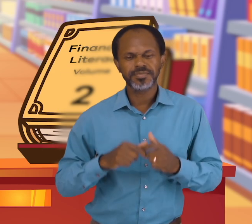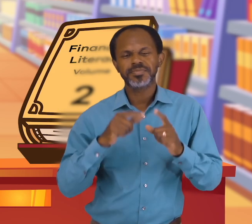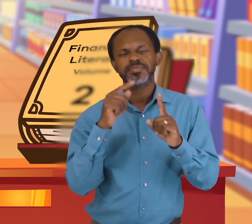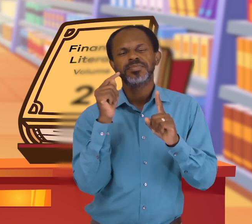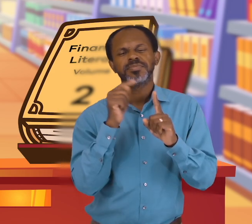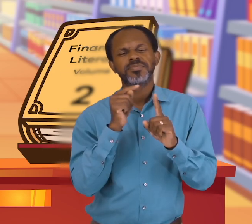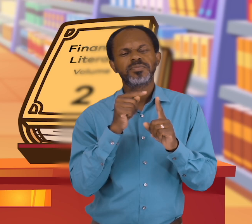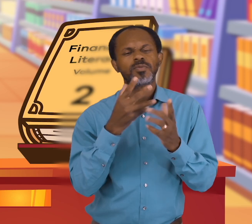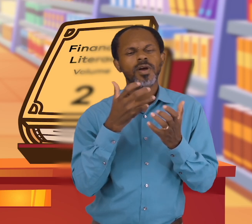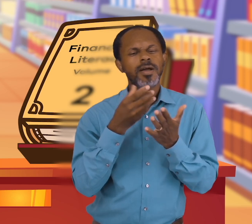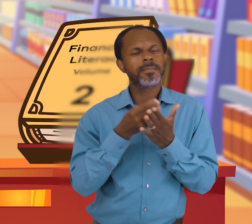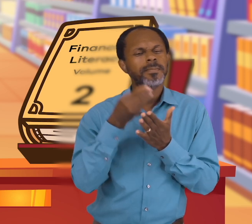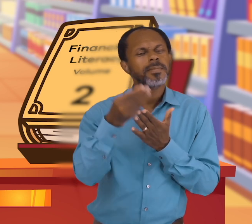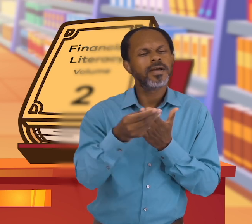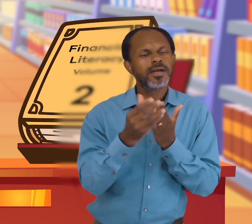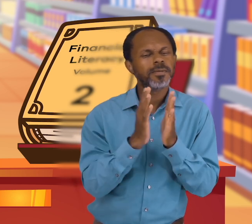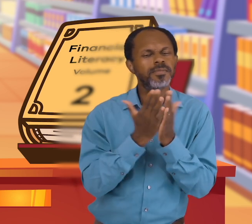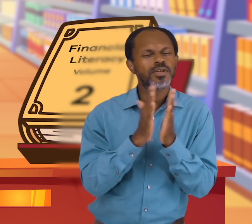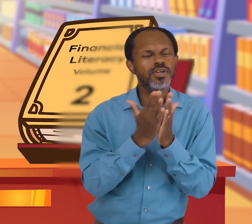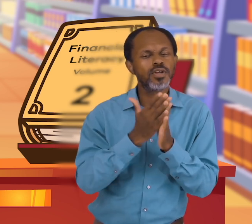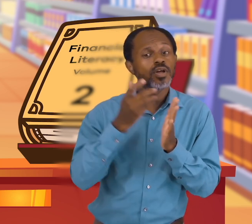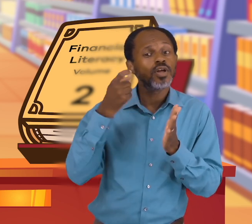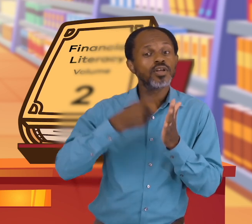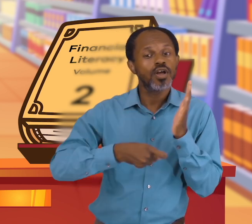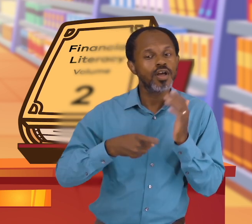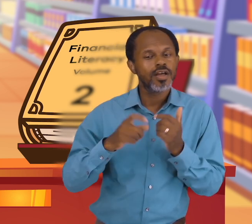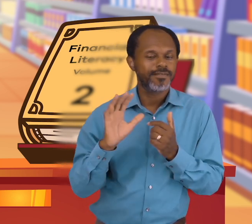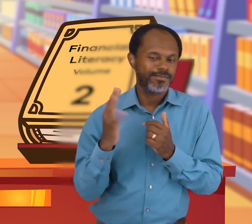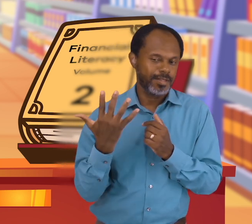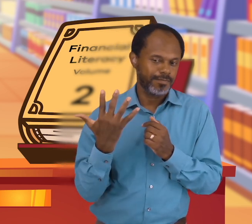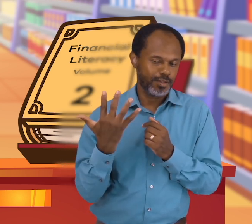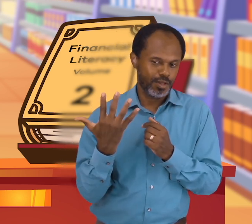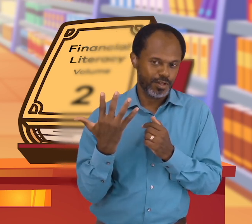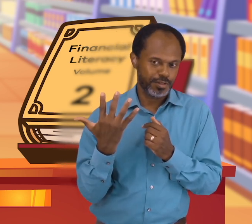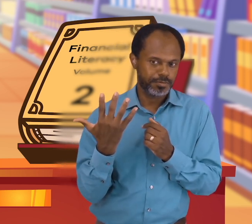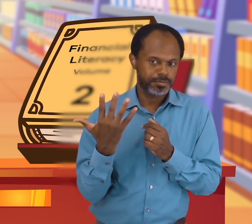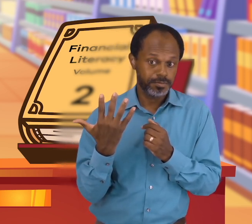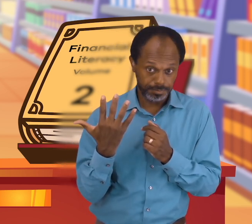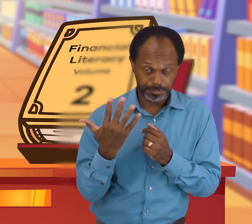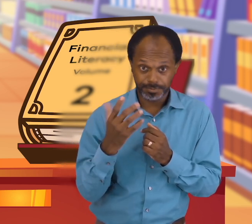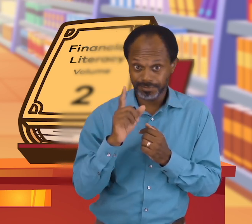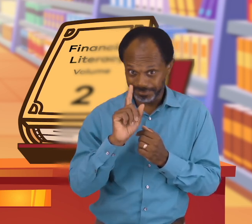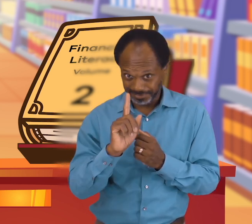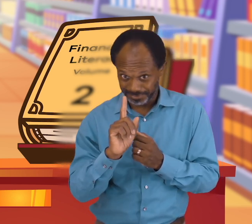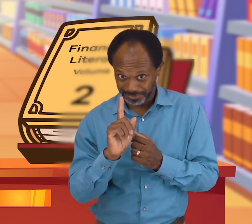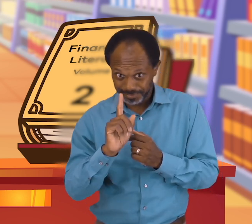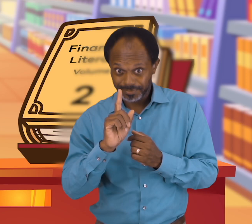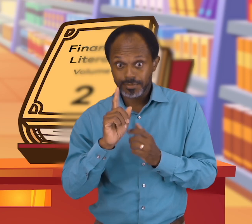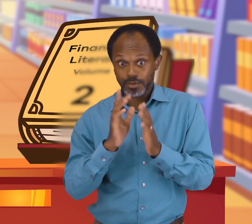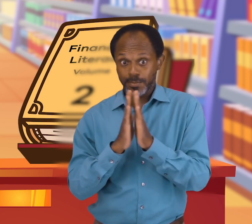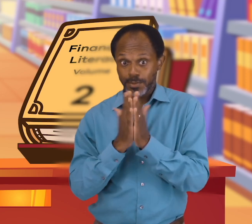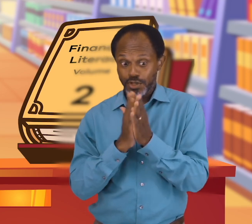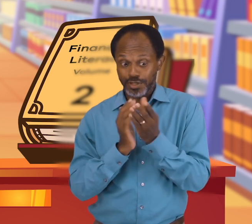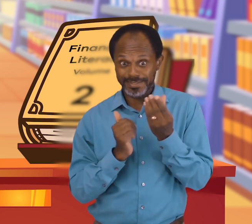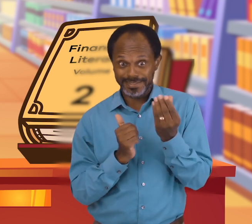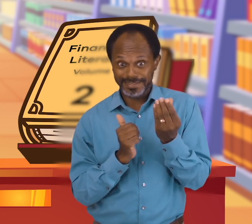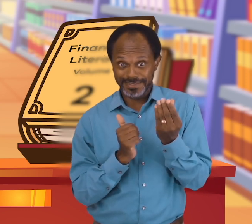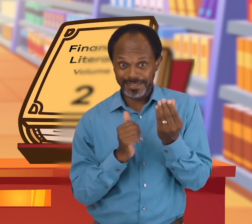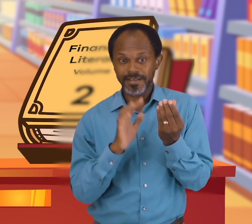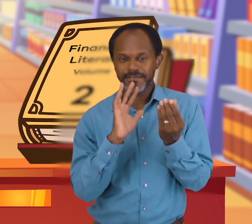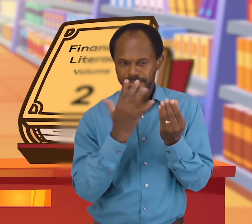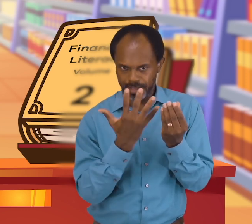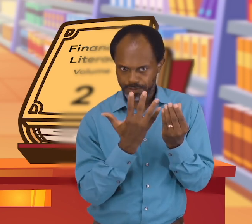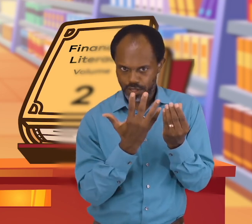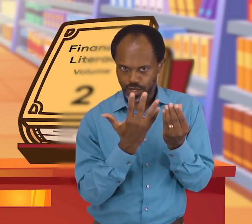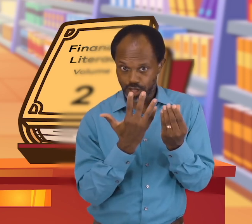Frankie has her heart set on buying a book that costs $5. But that is the cost of the book